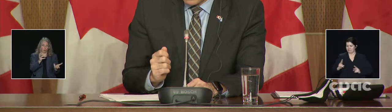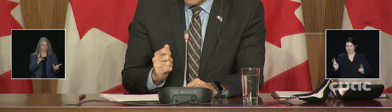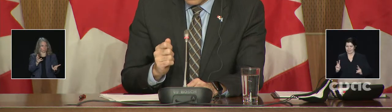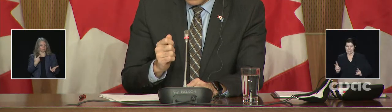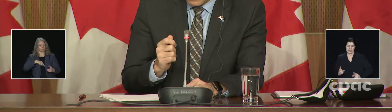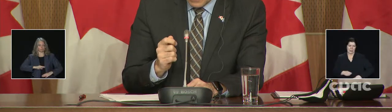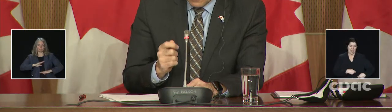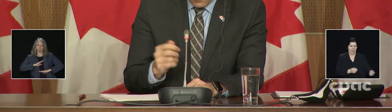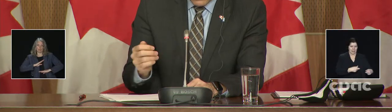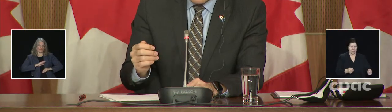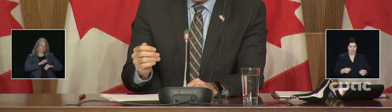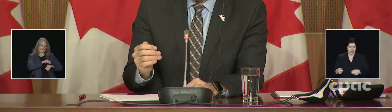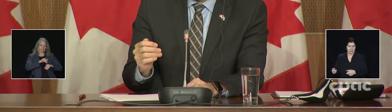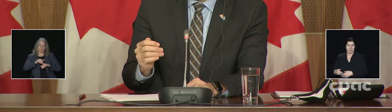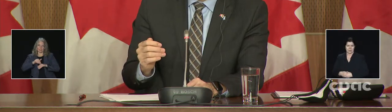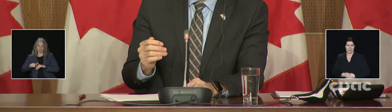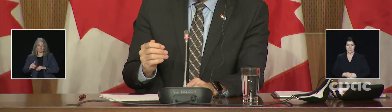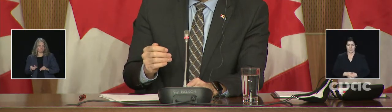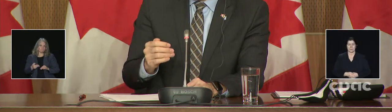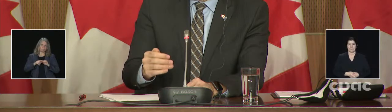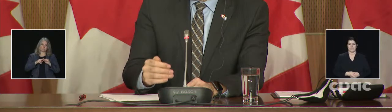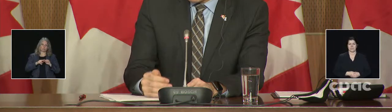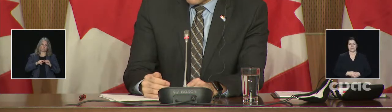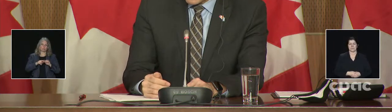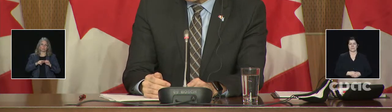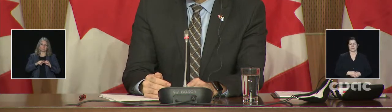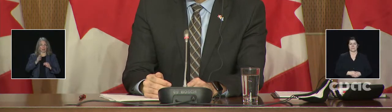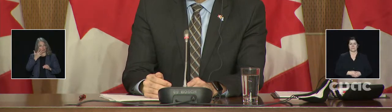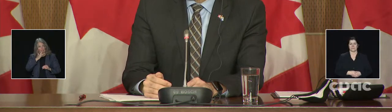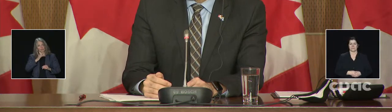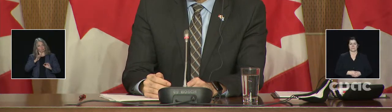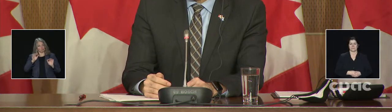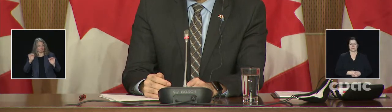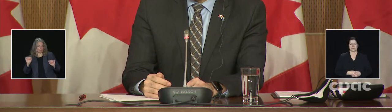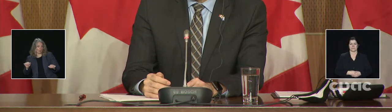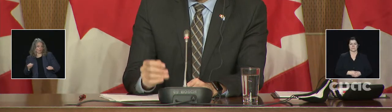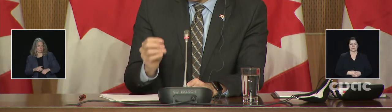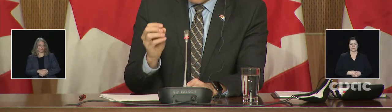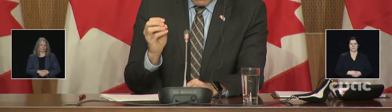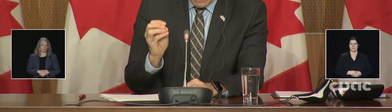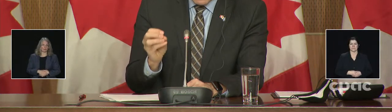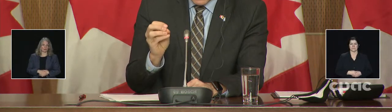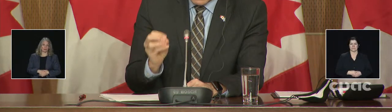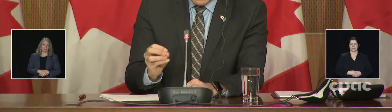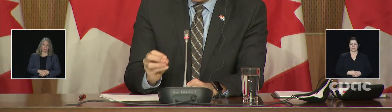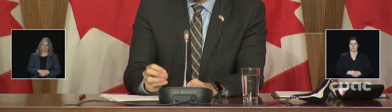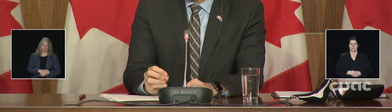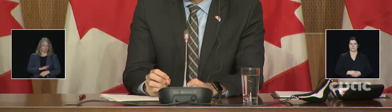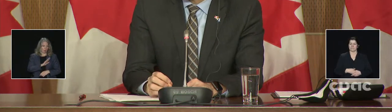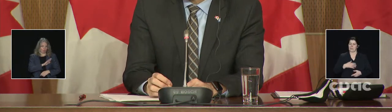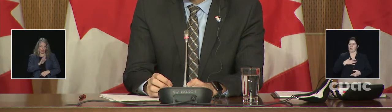so fortunately, we are able to do that, and in fact, match exactly